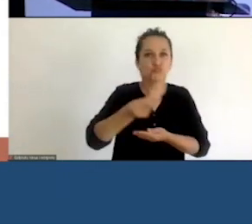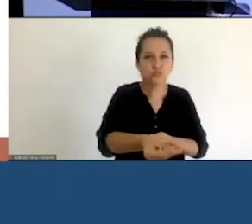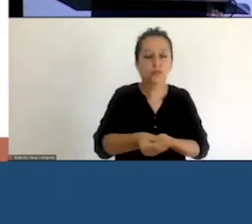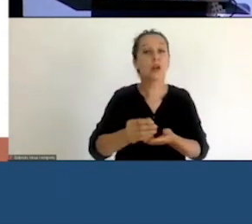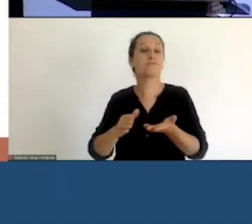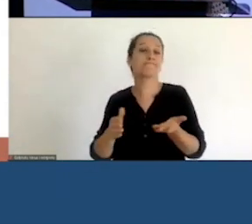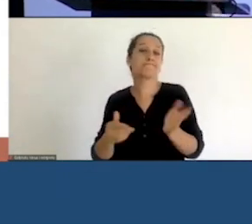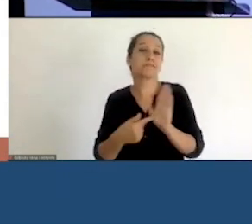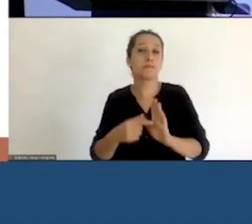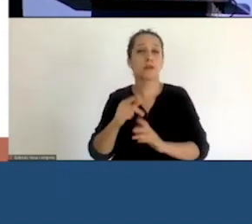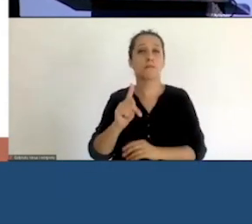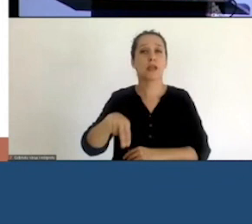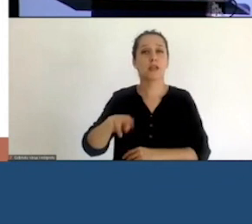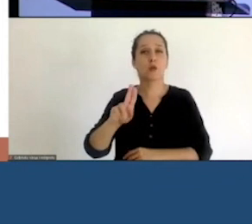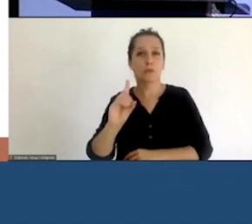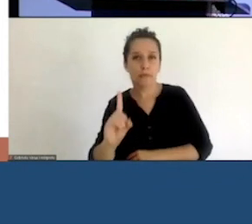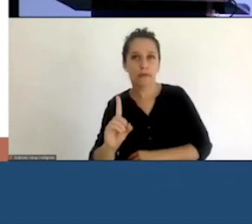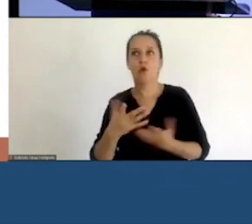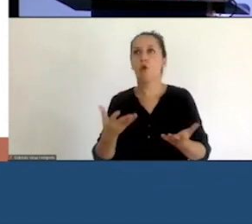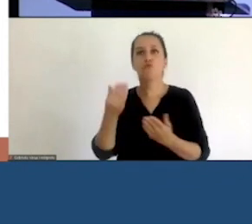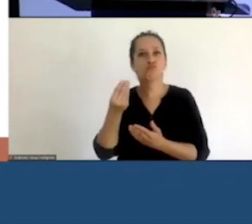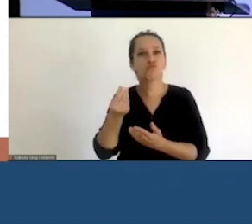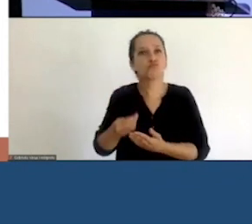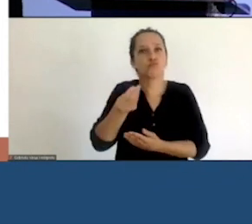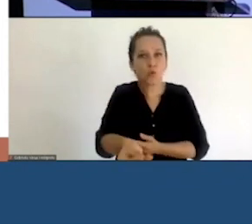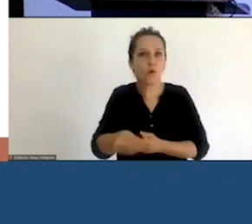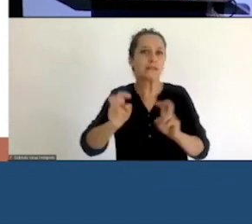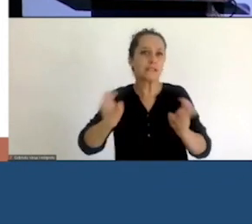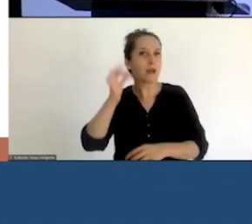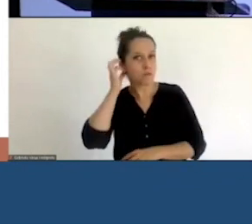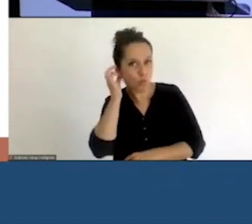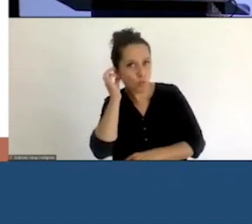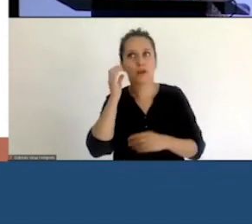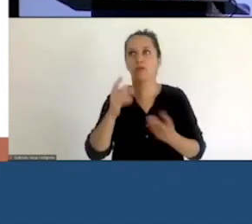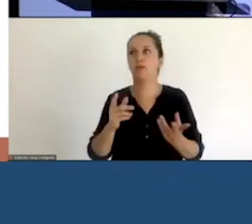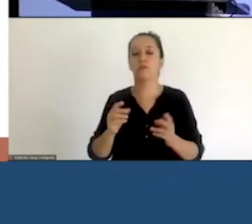the UNDP and women's uh, bonds,